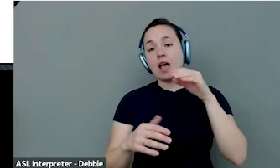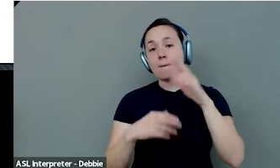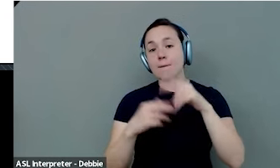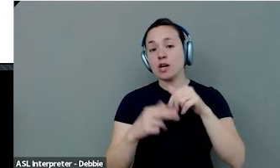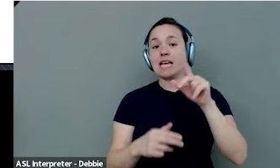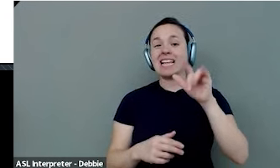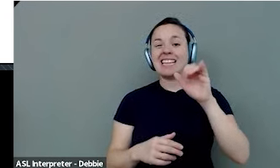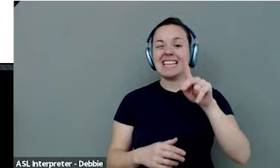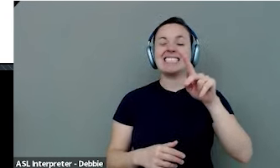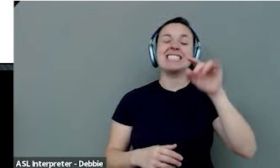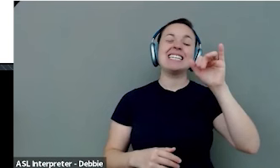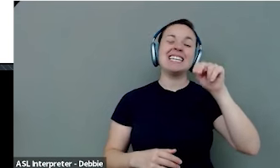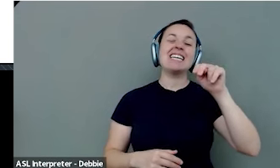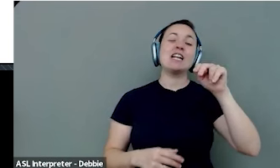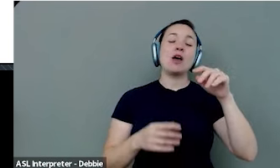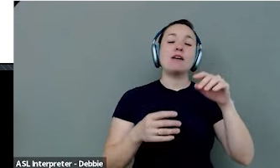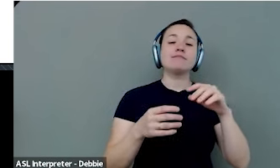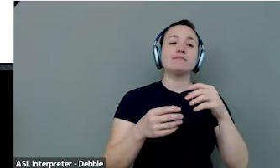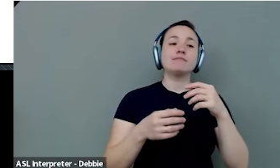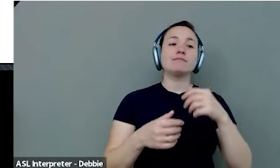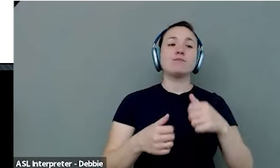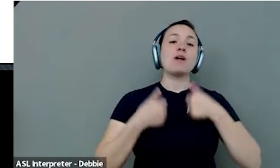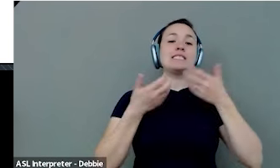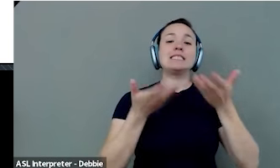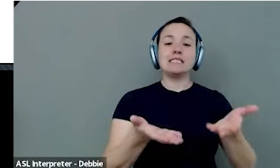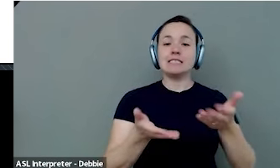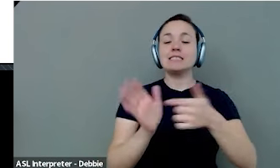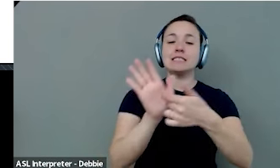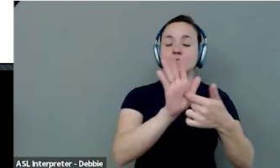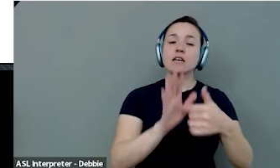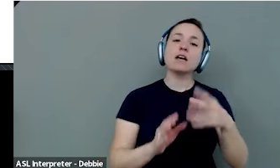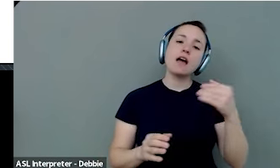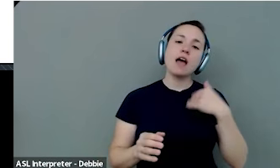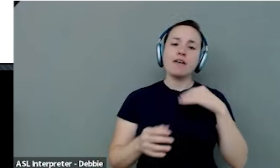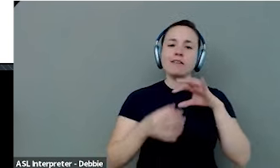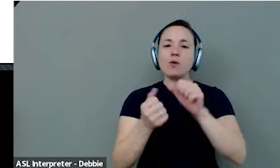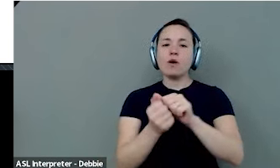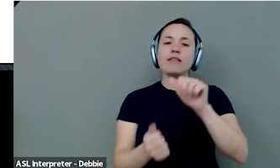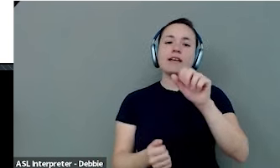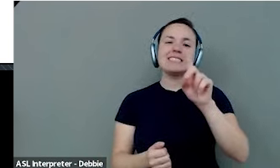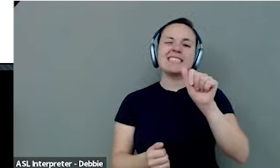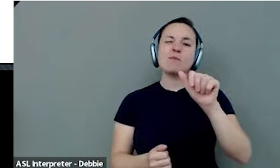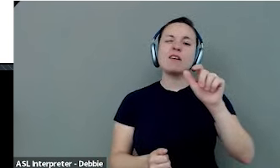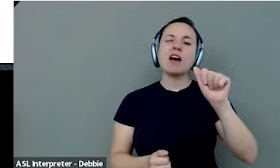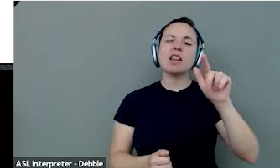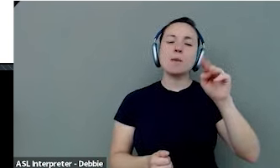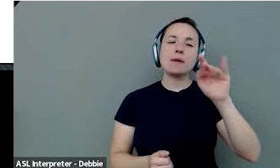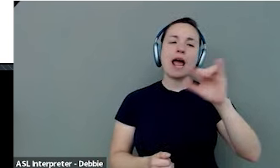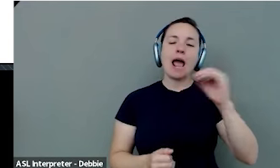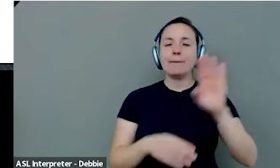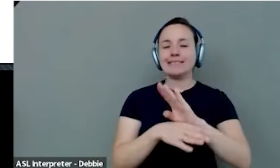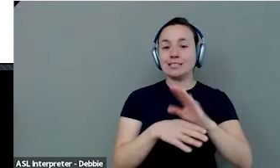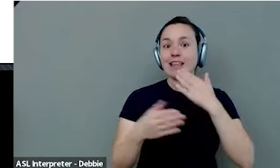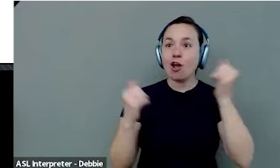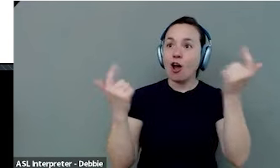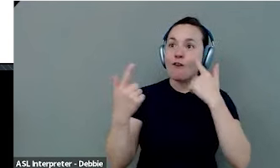presence, concluding with a networking mixer with our disabled alumni and businesses. Thank you, everybody, for being here, for